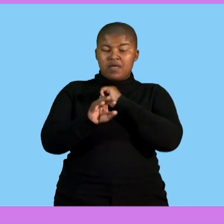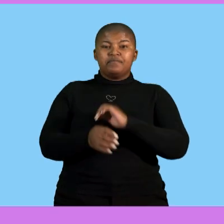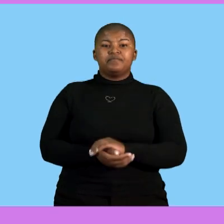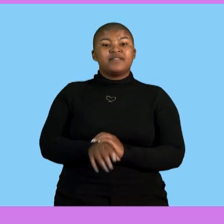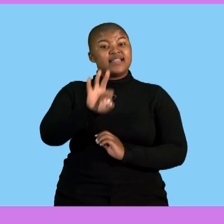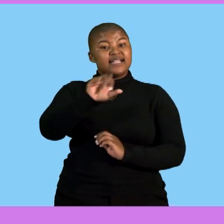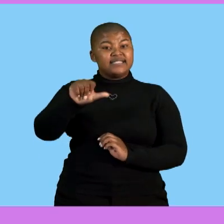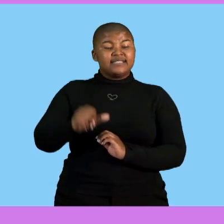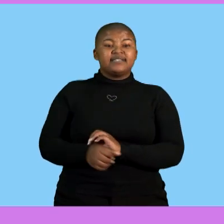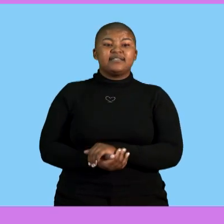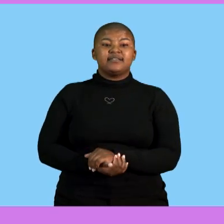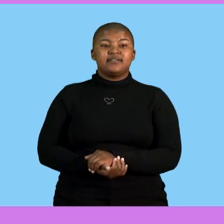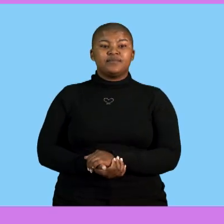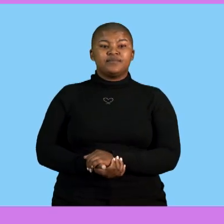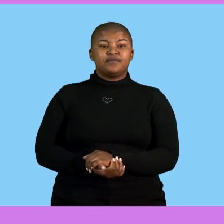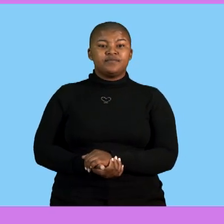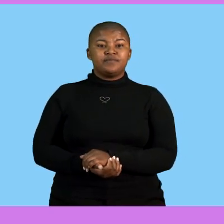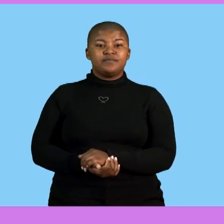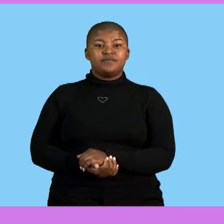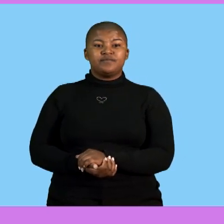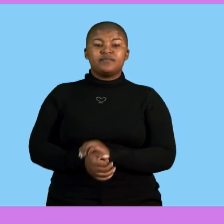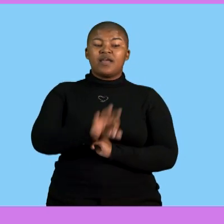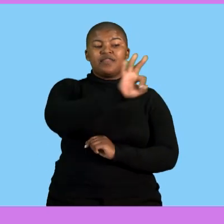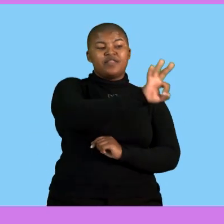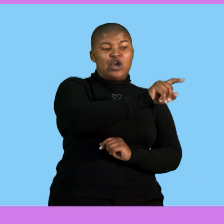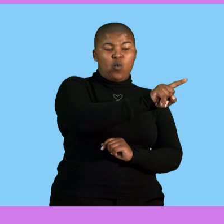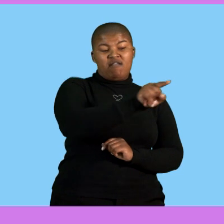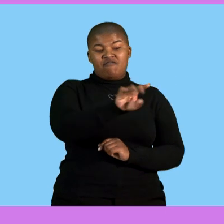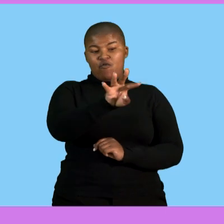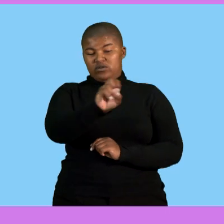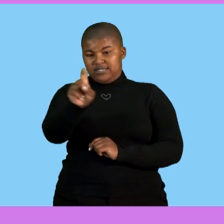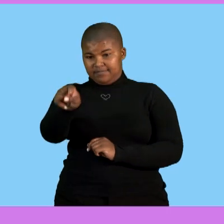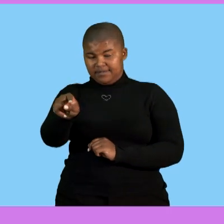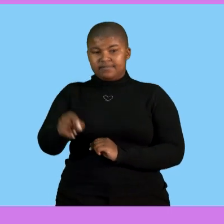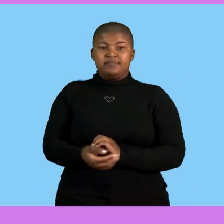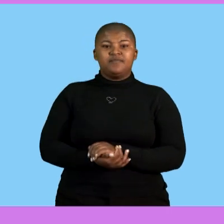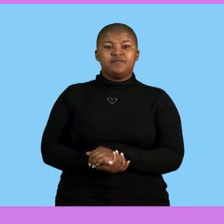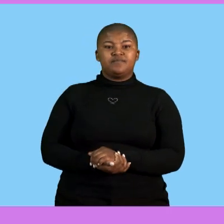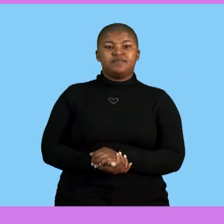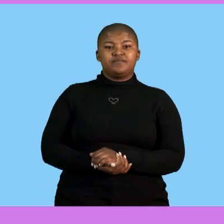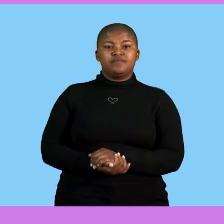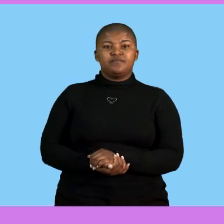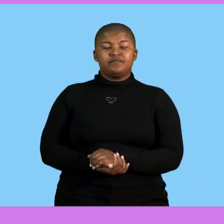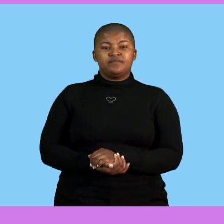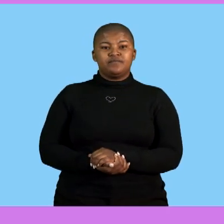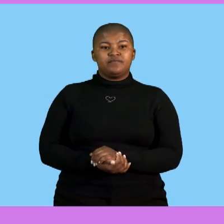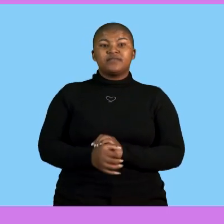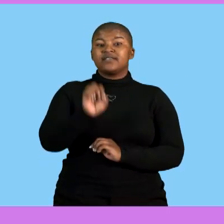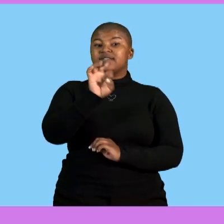interval. 36, between 31 and 40.